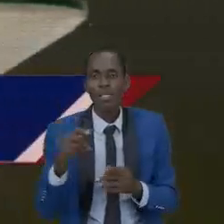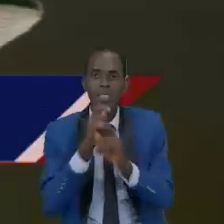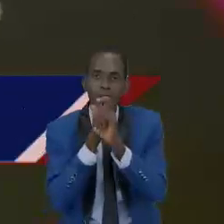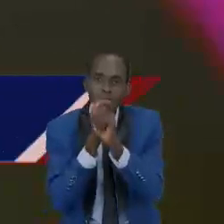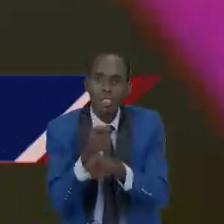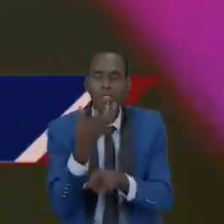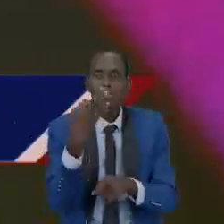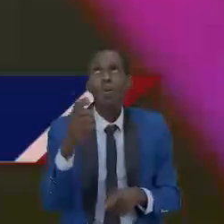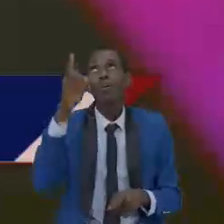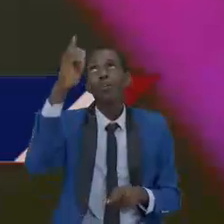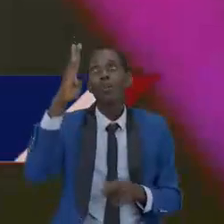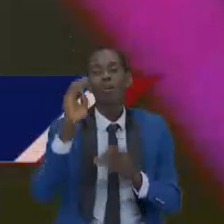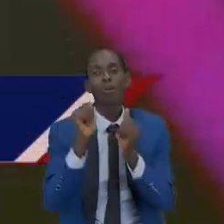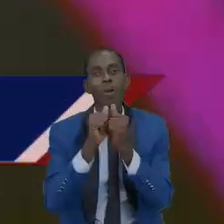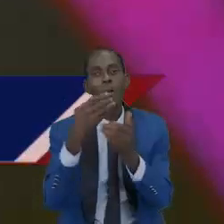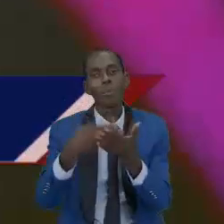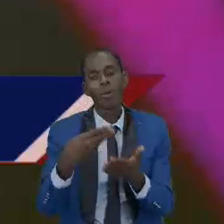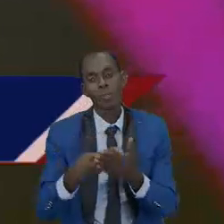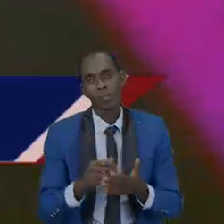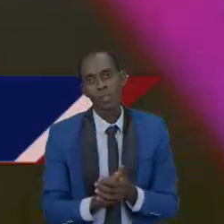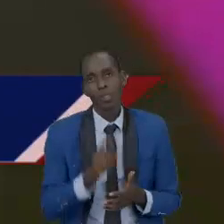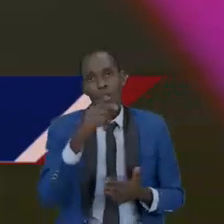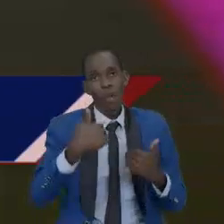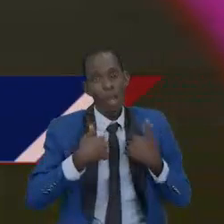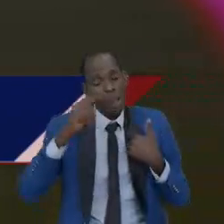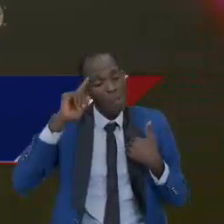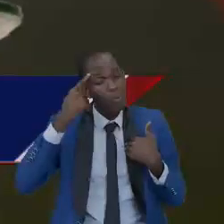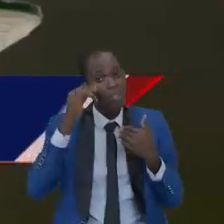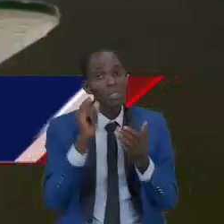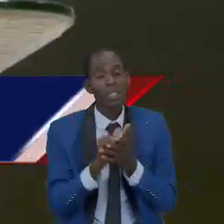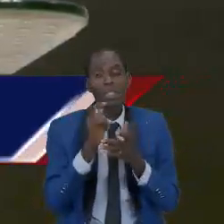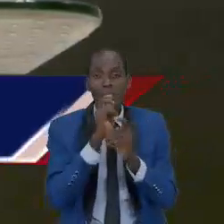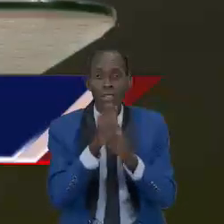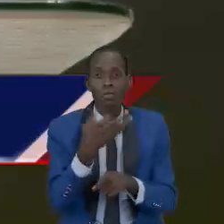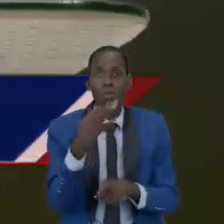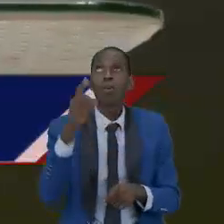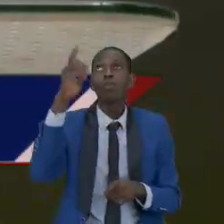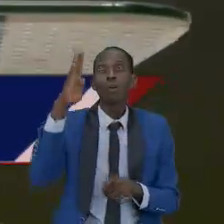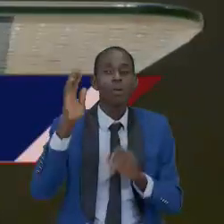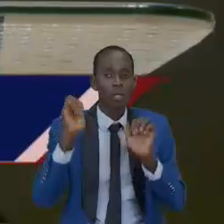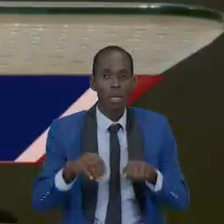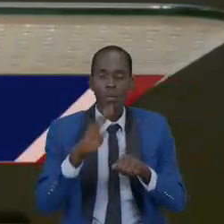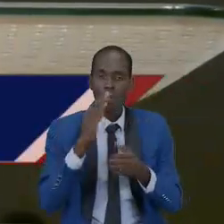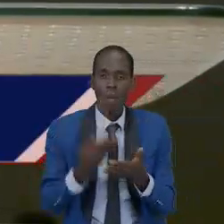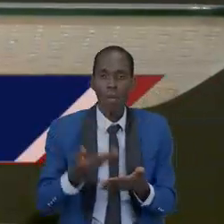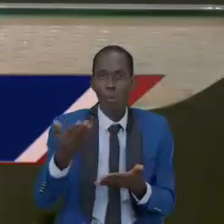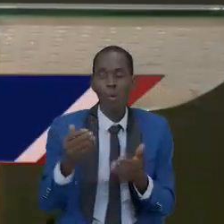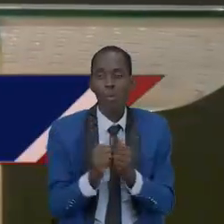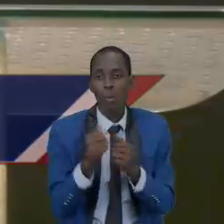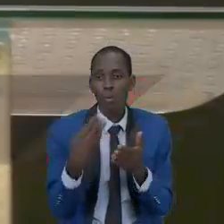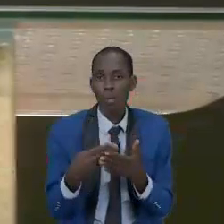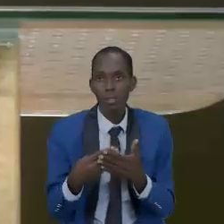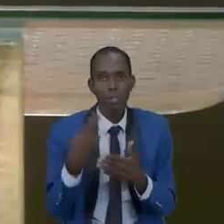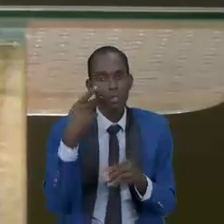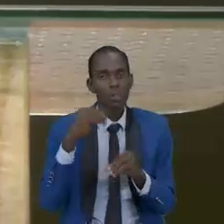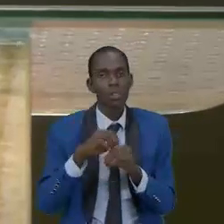God with money. You have thought that the gift of God may be purchased with money. Look at verse 23